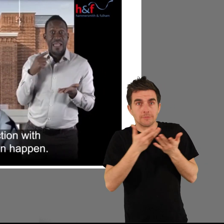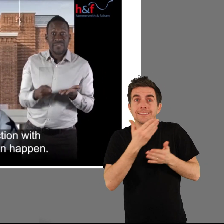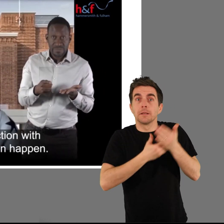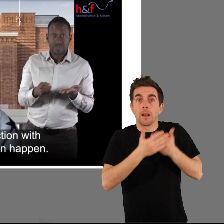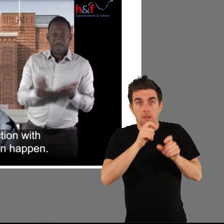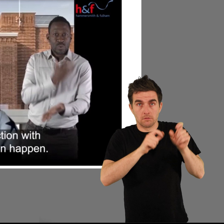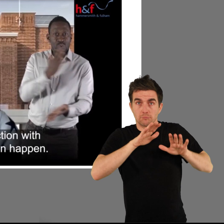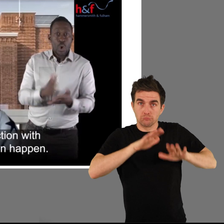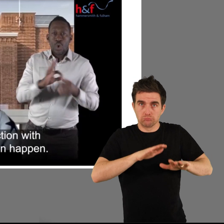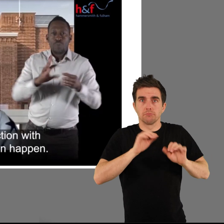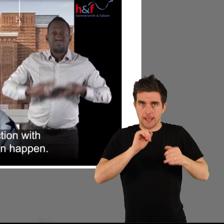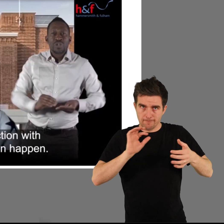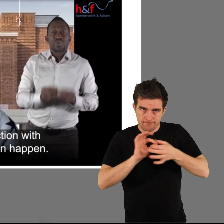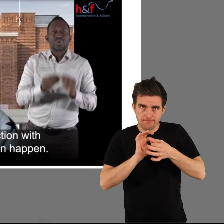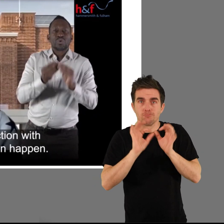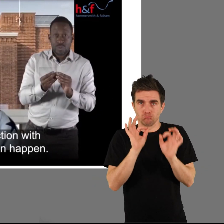disabled residents can happen.